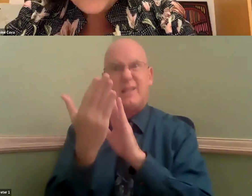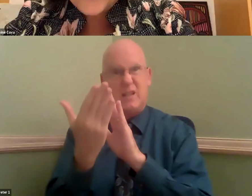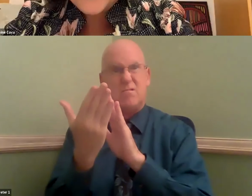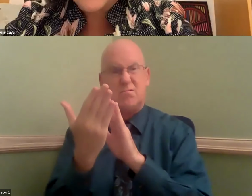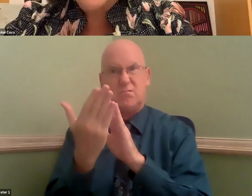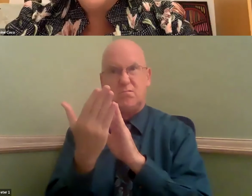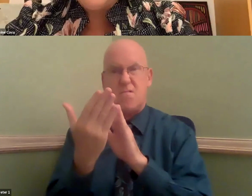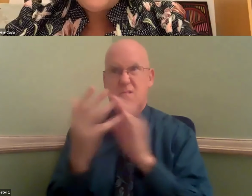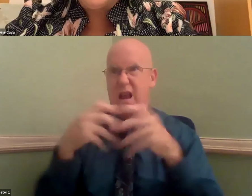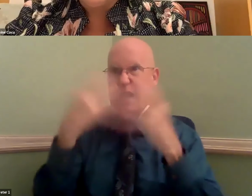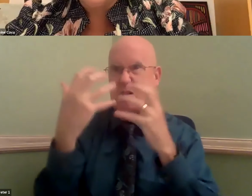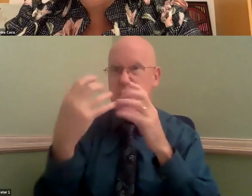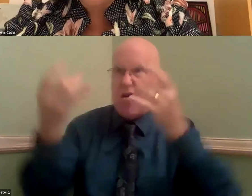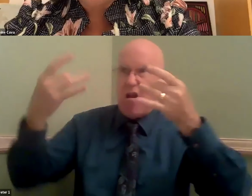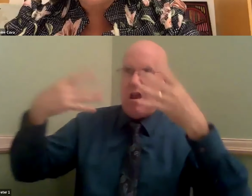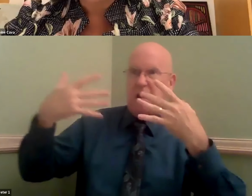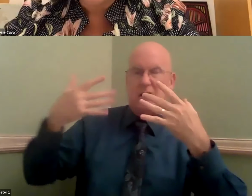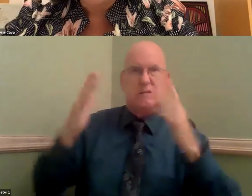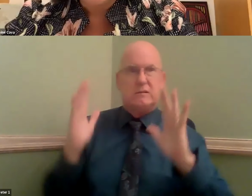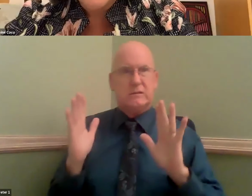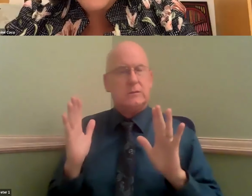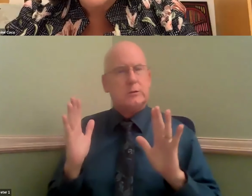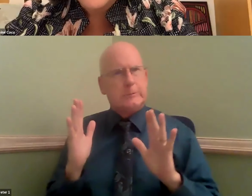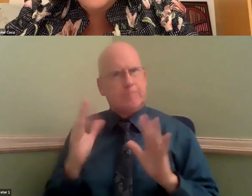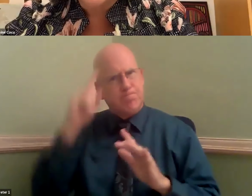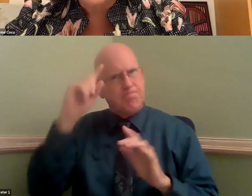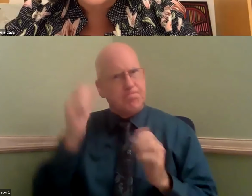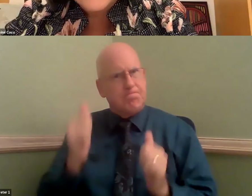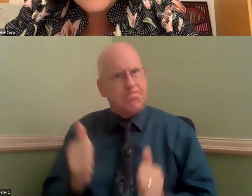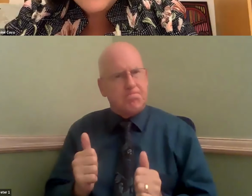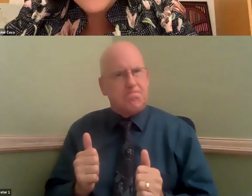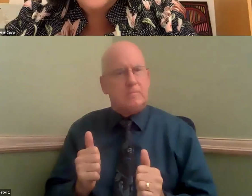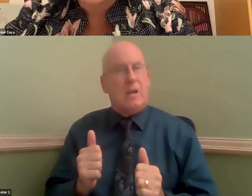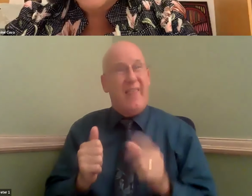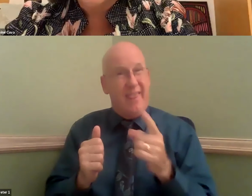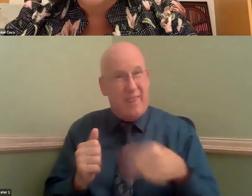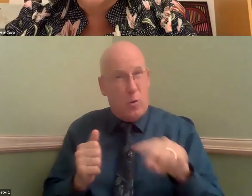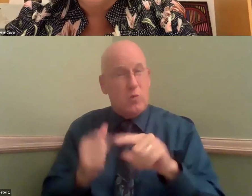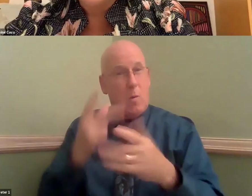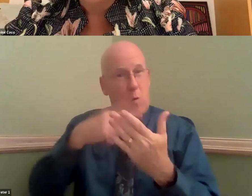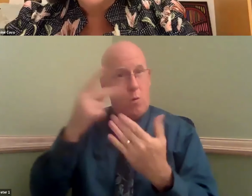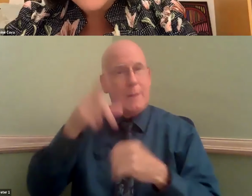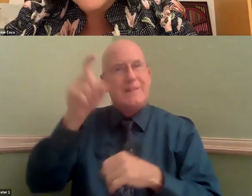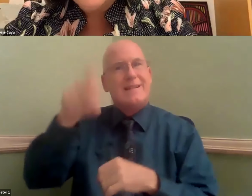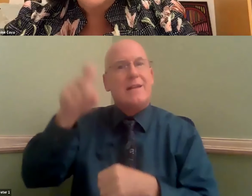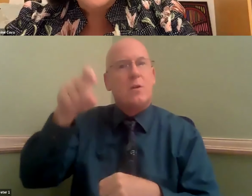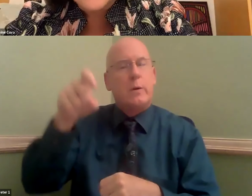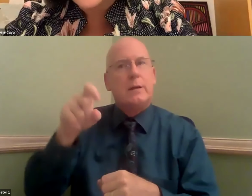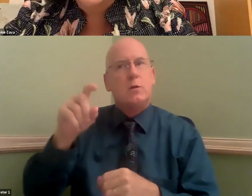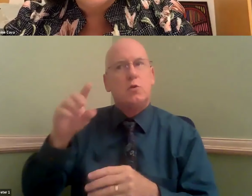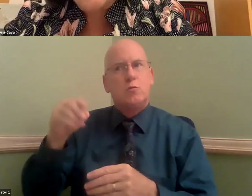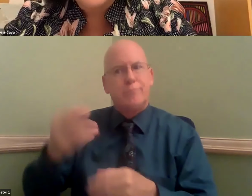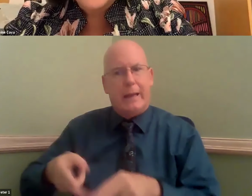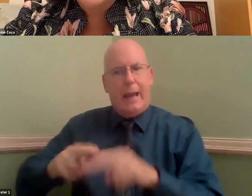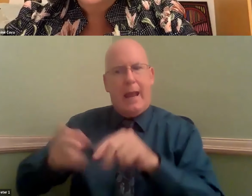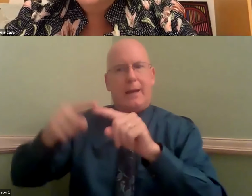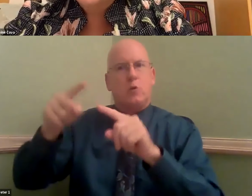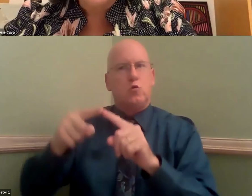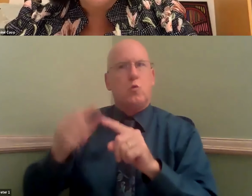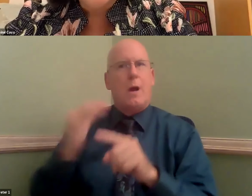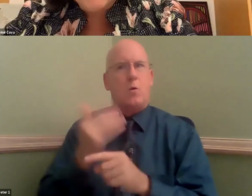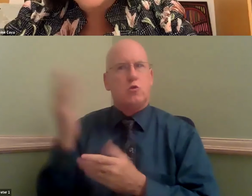that's so critical. These are all programs that are necessary as part of our service delivery. And yes,